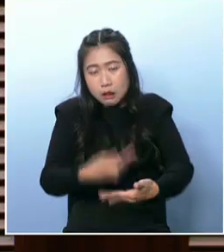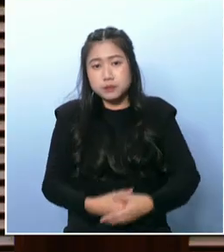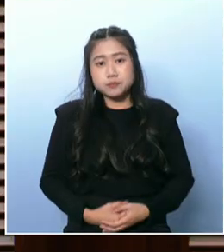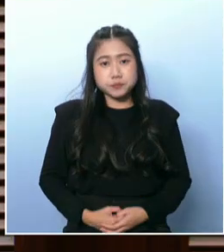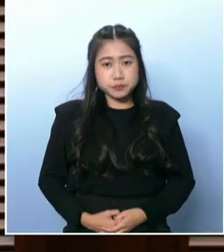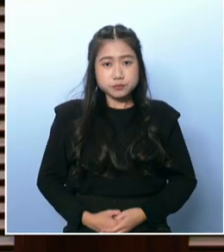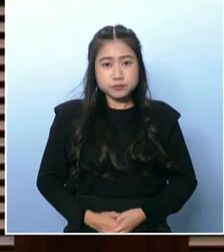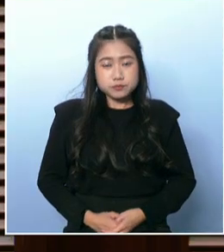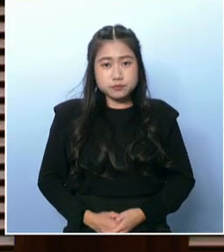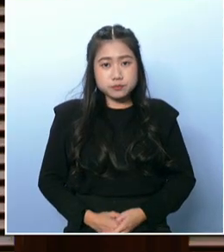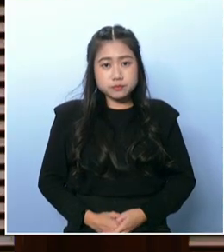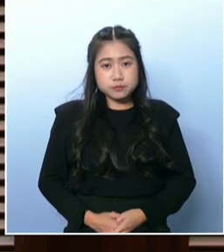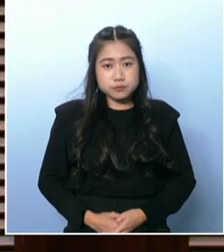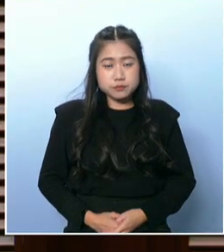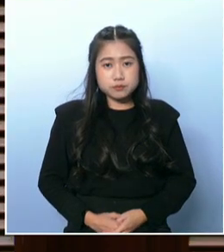has passed.